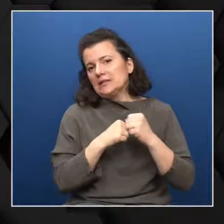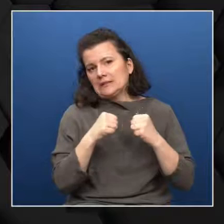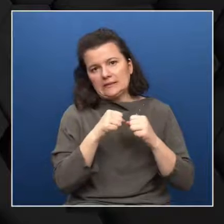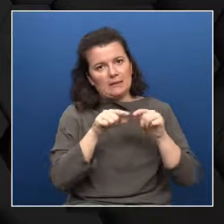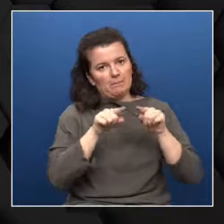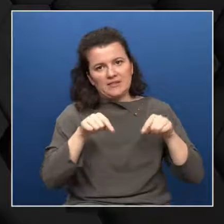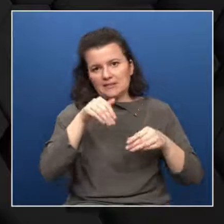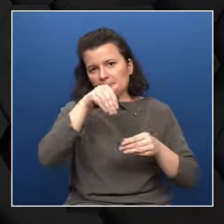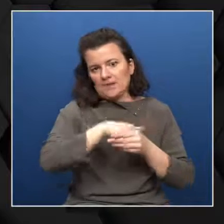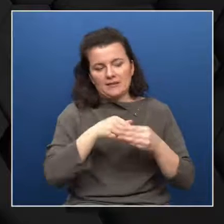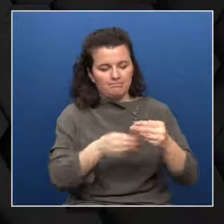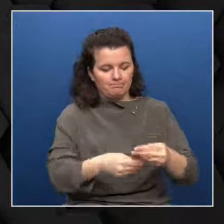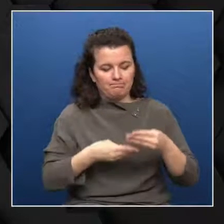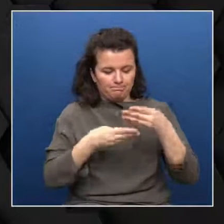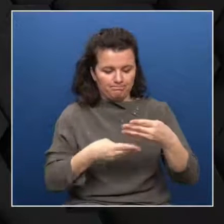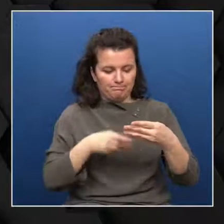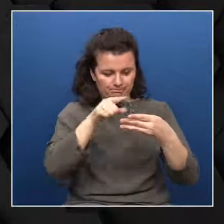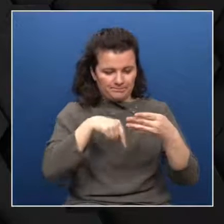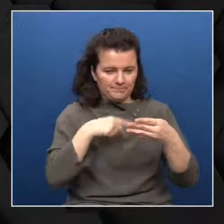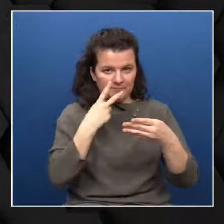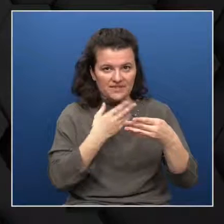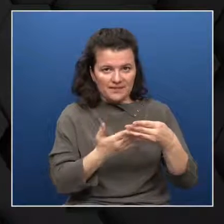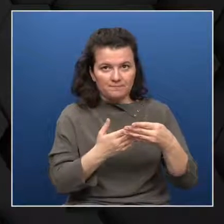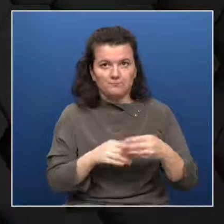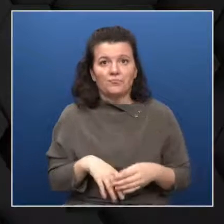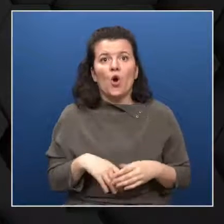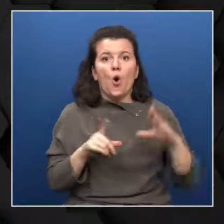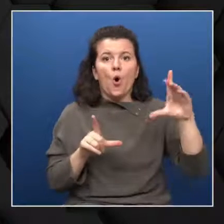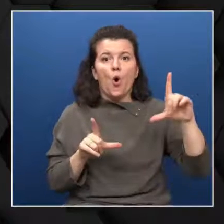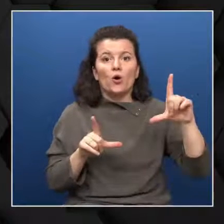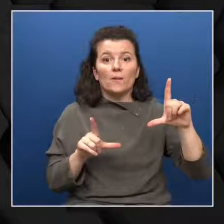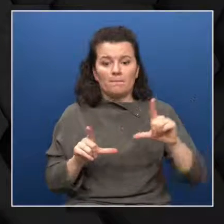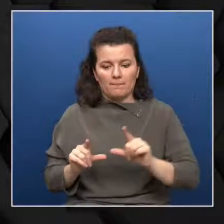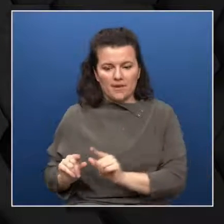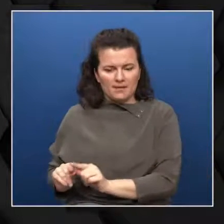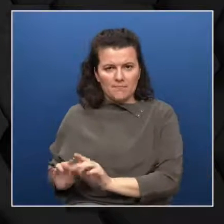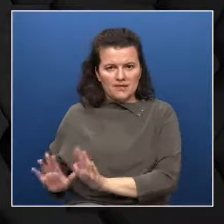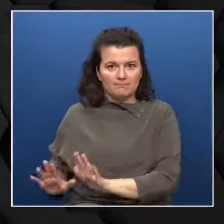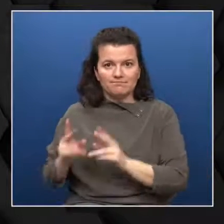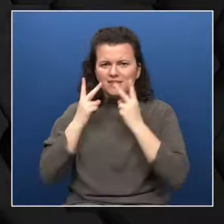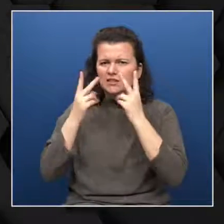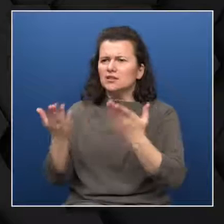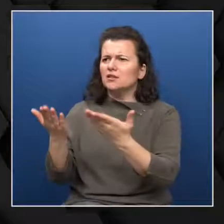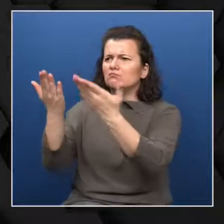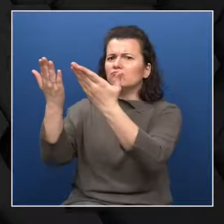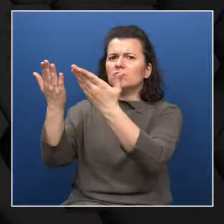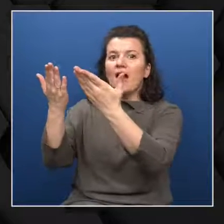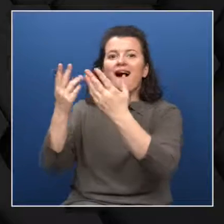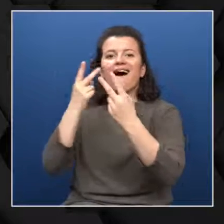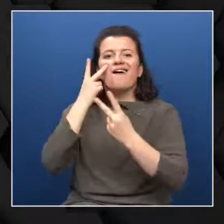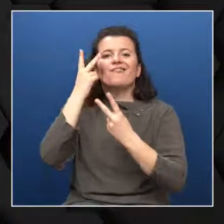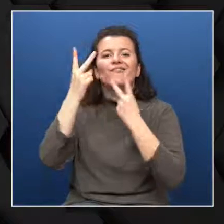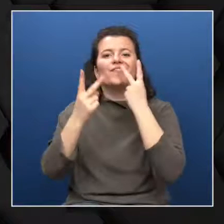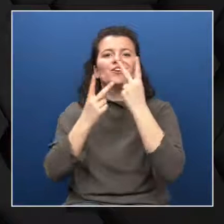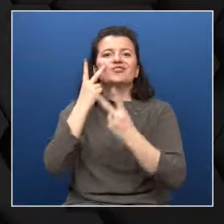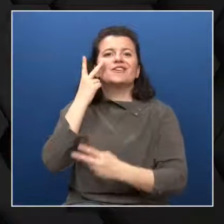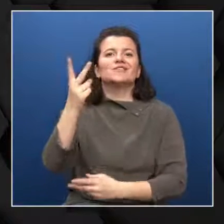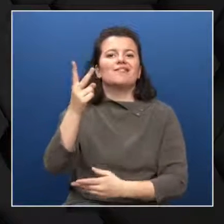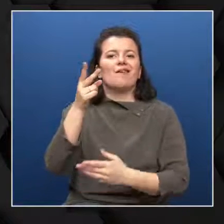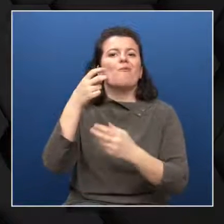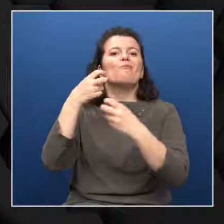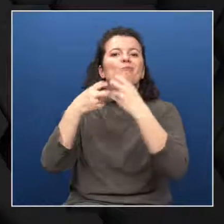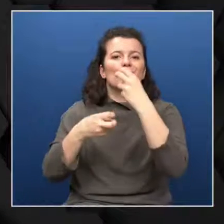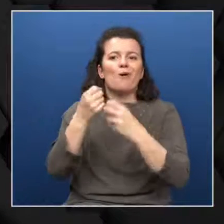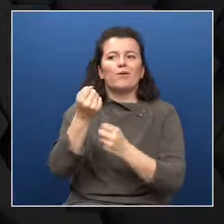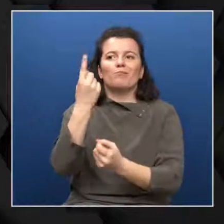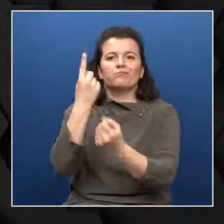here, if I minimize that, you can see here the before and after here gives me a visual representation of what the issue is here. Now I